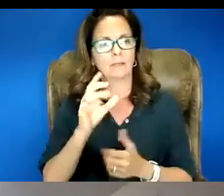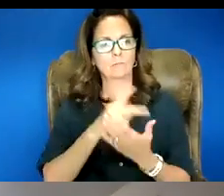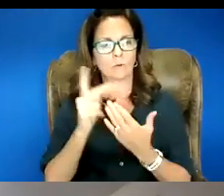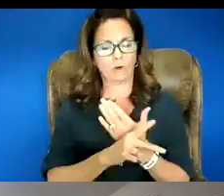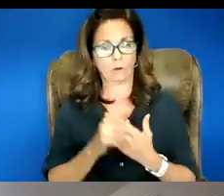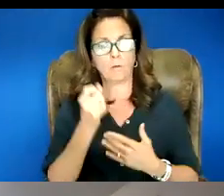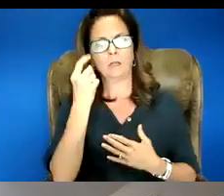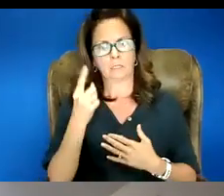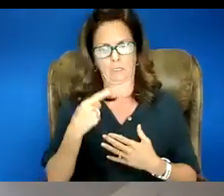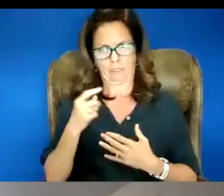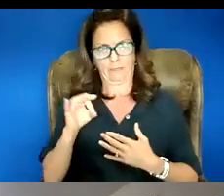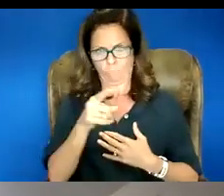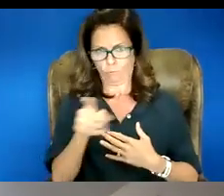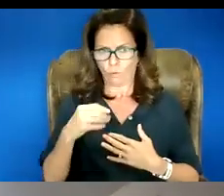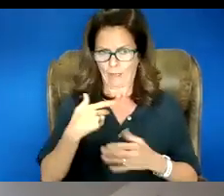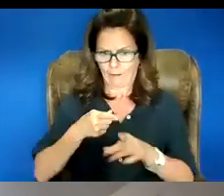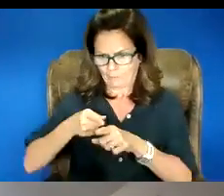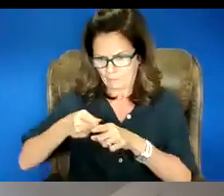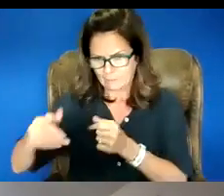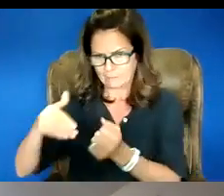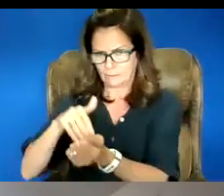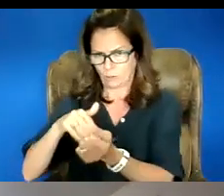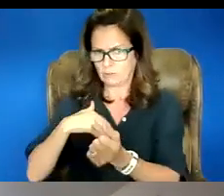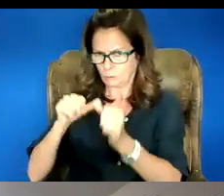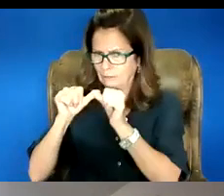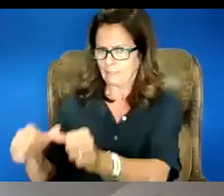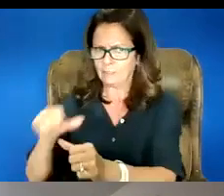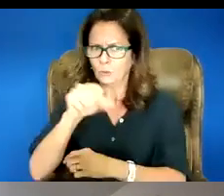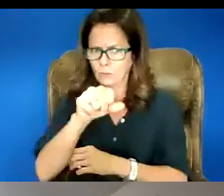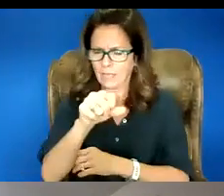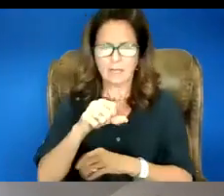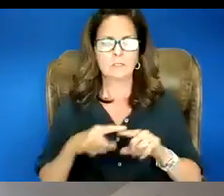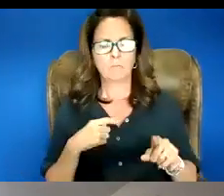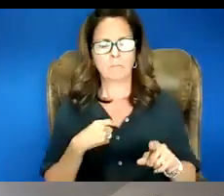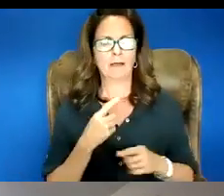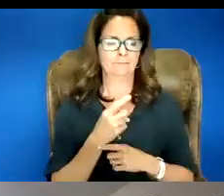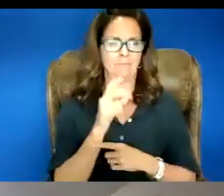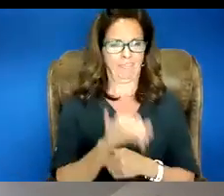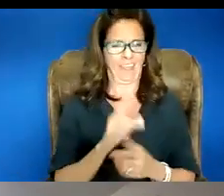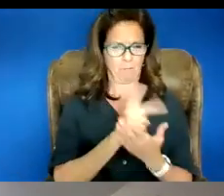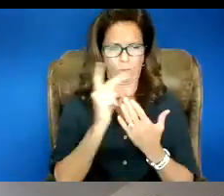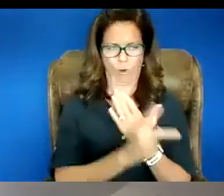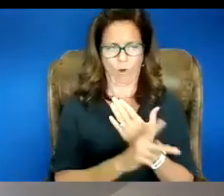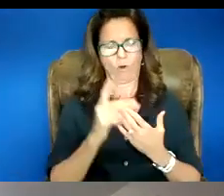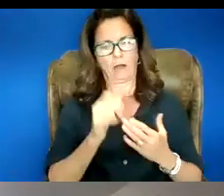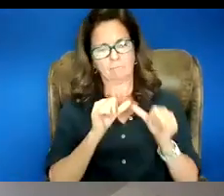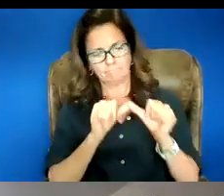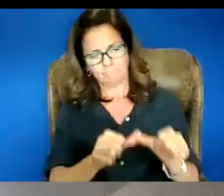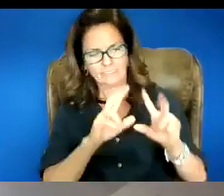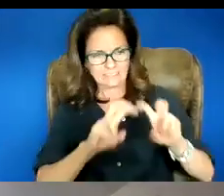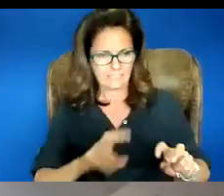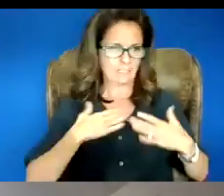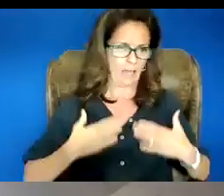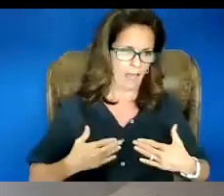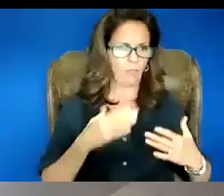that care, but for specific to state of health and helping you to assess your health status and put together